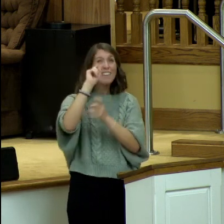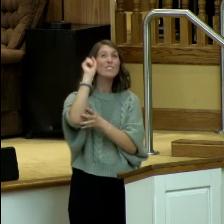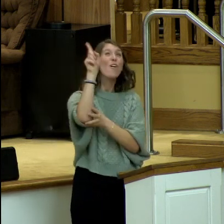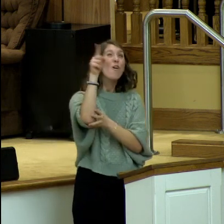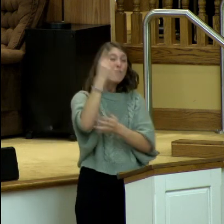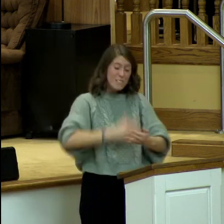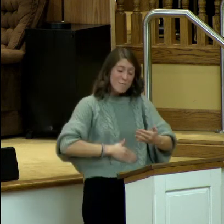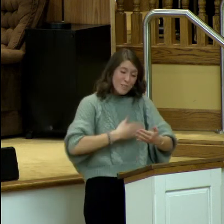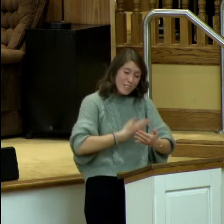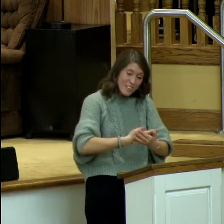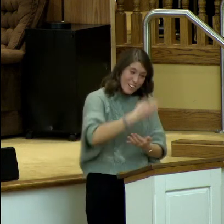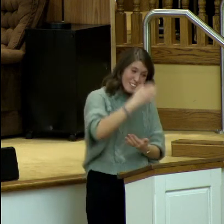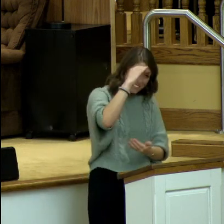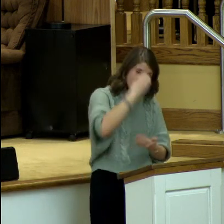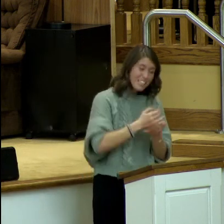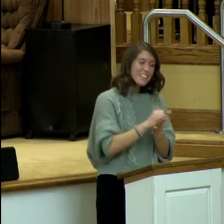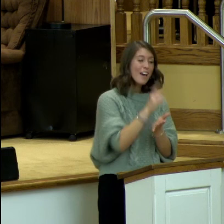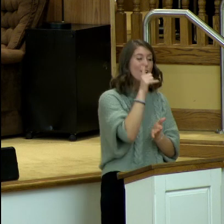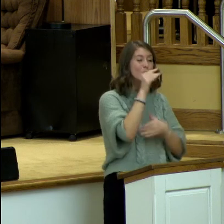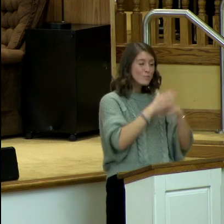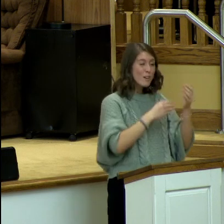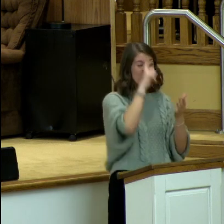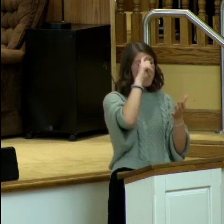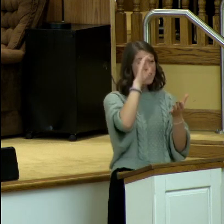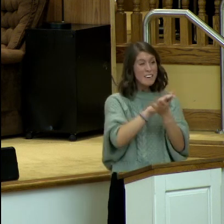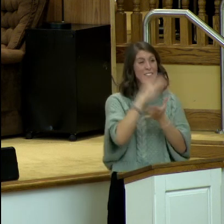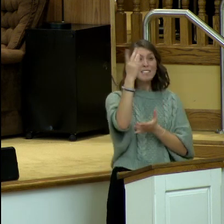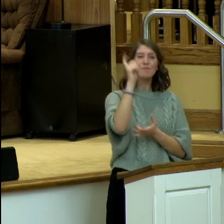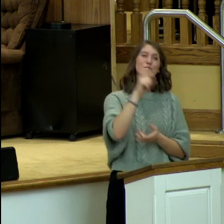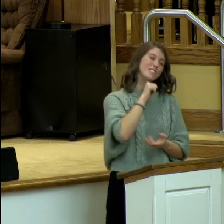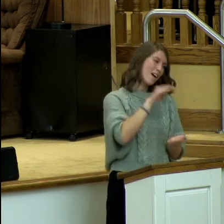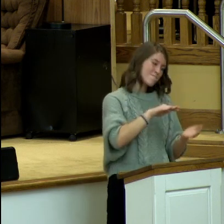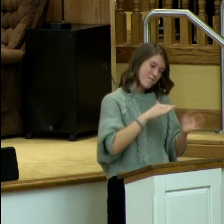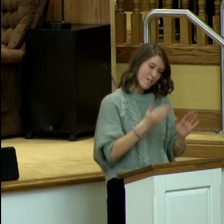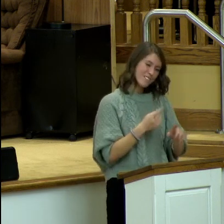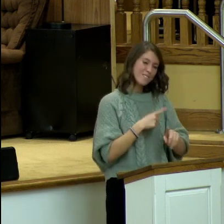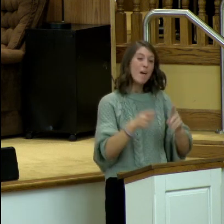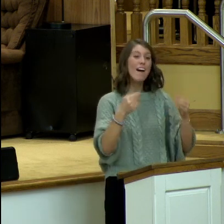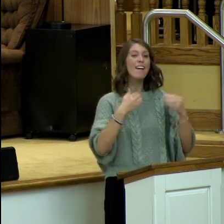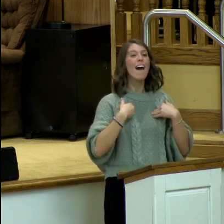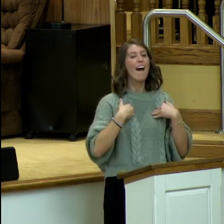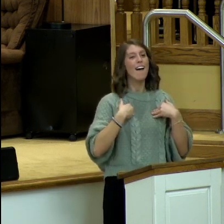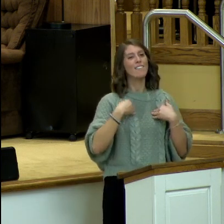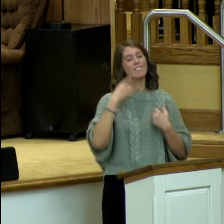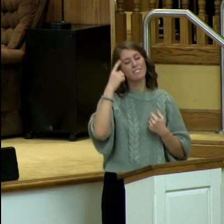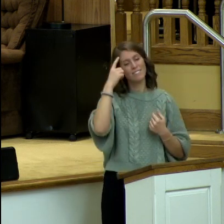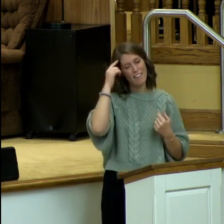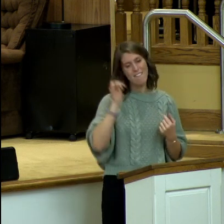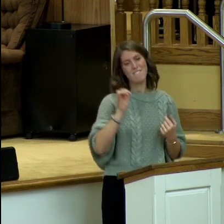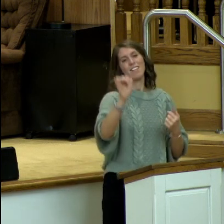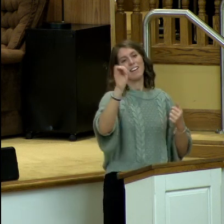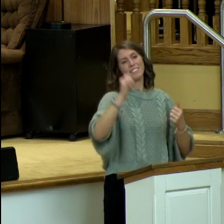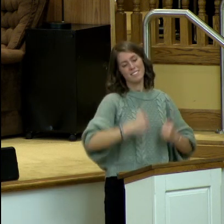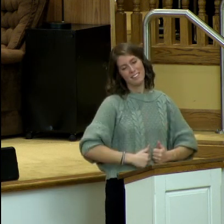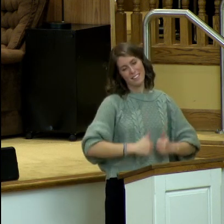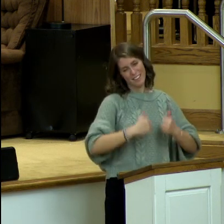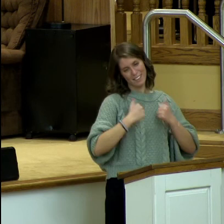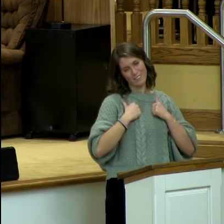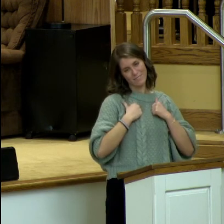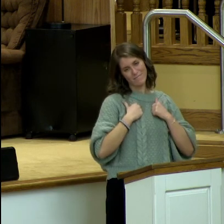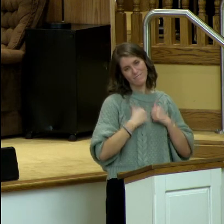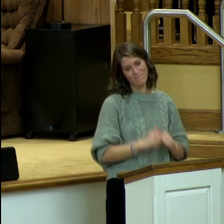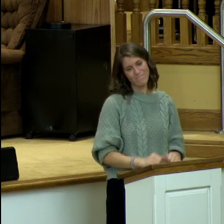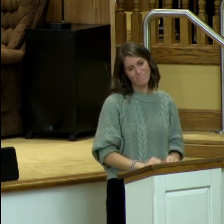begotten Son, that whosoever believeth in Him should not perish, but have everlasting